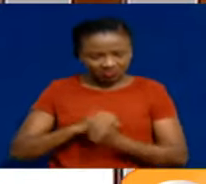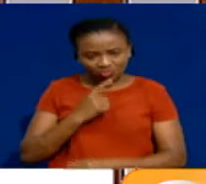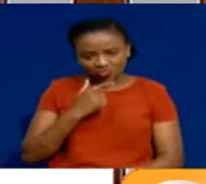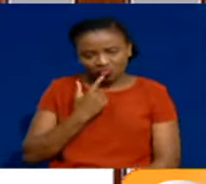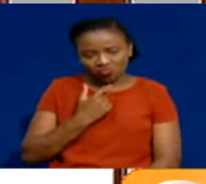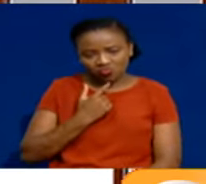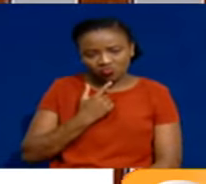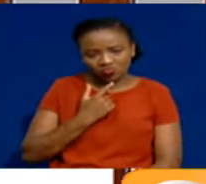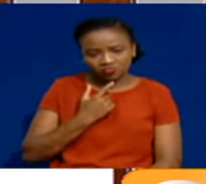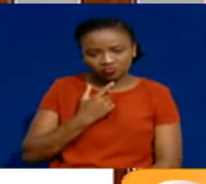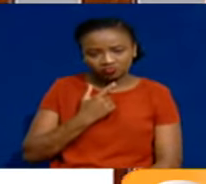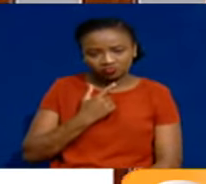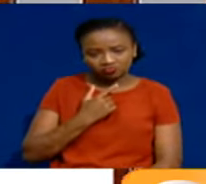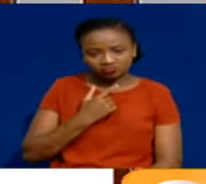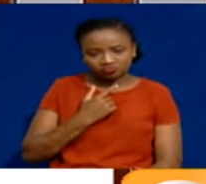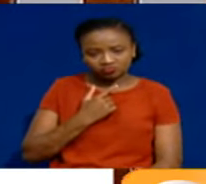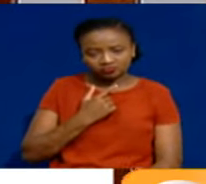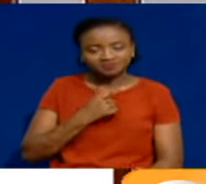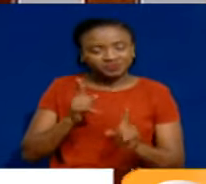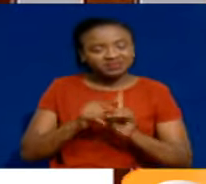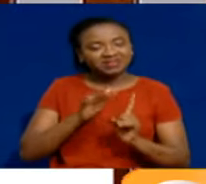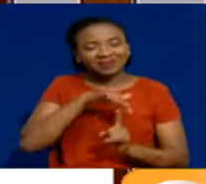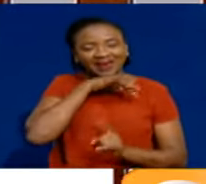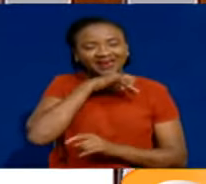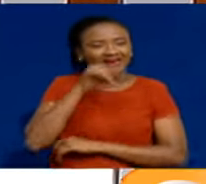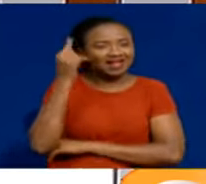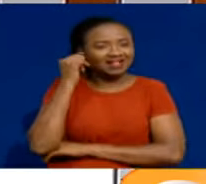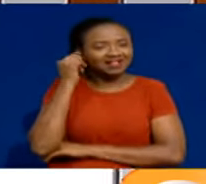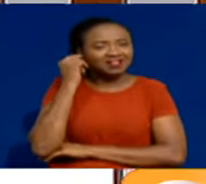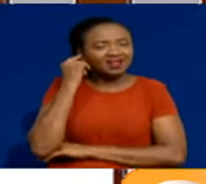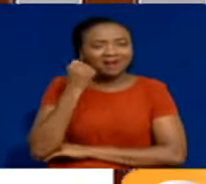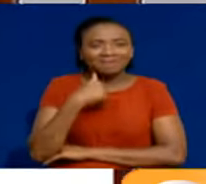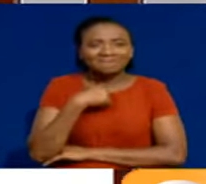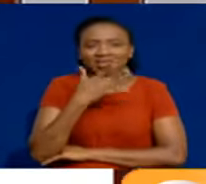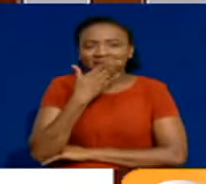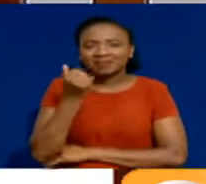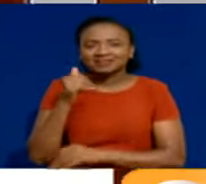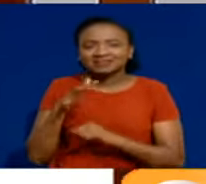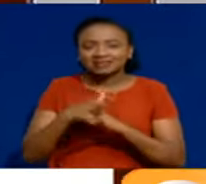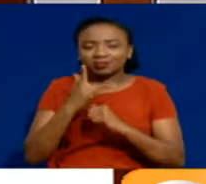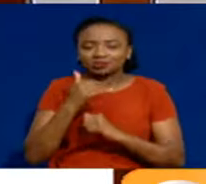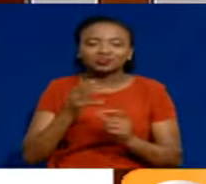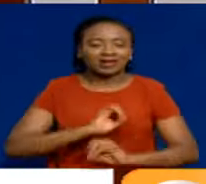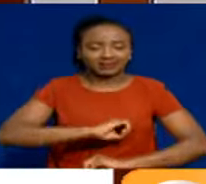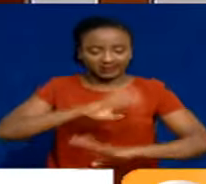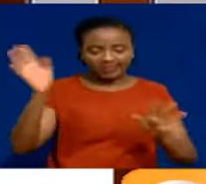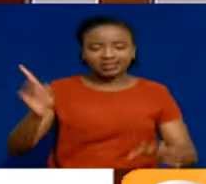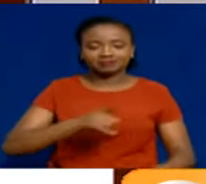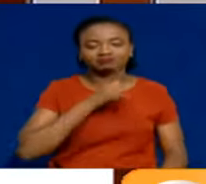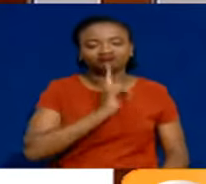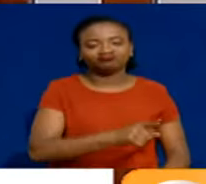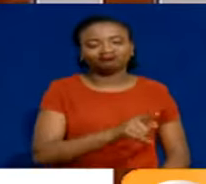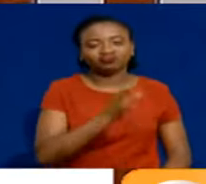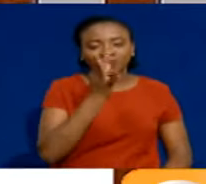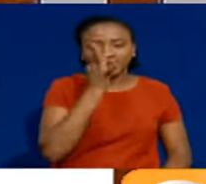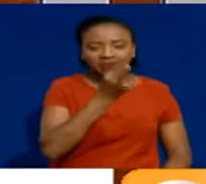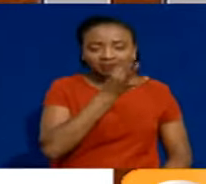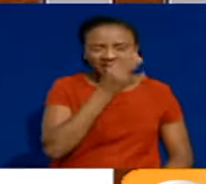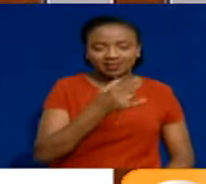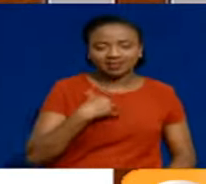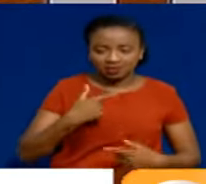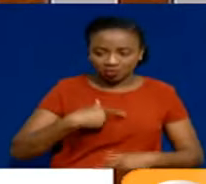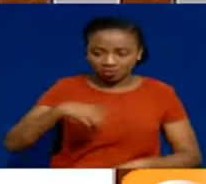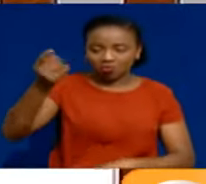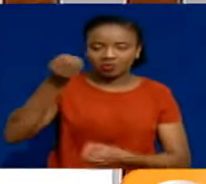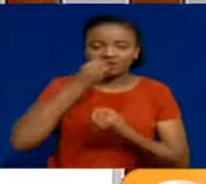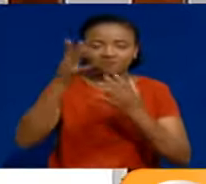Raila himself knew, in whose hands am I safe? Then the answer automatically was, in Kibaki's